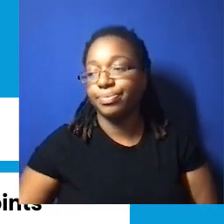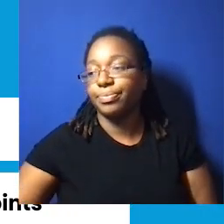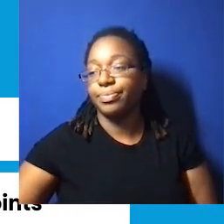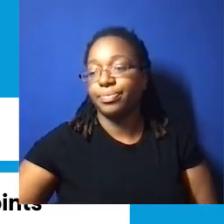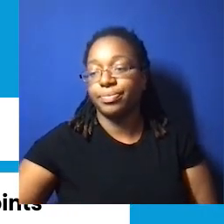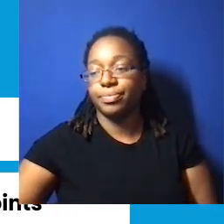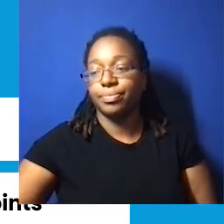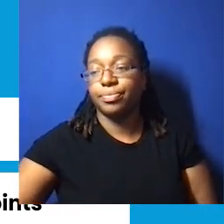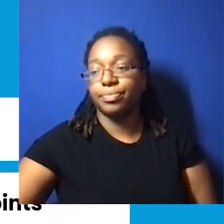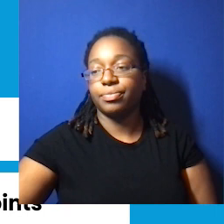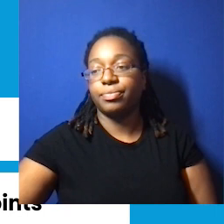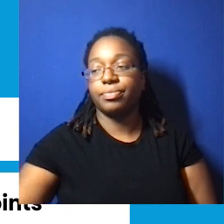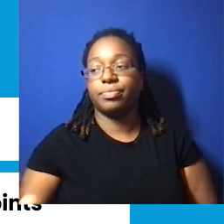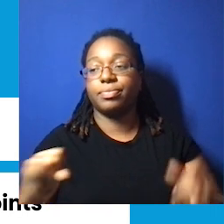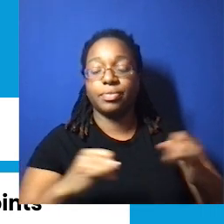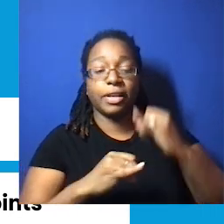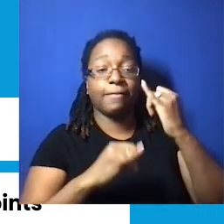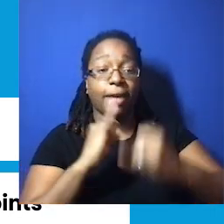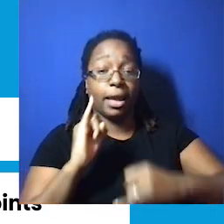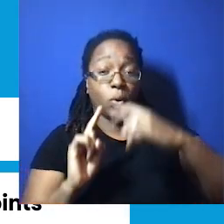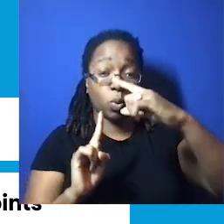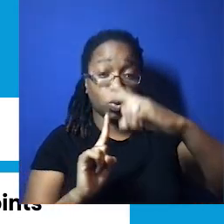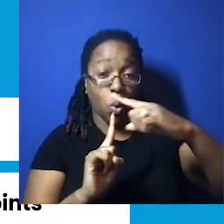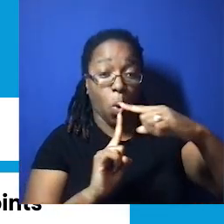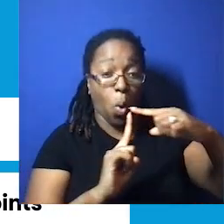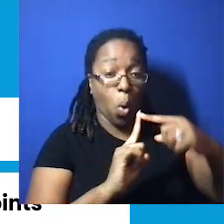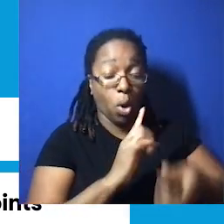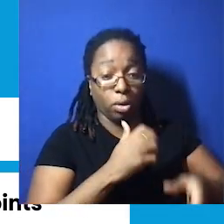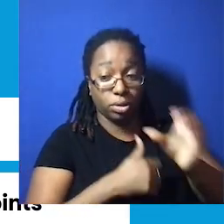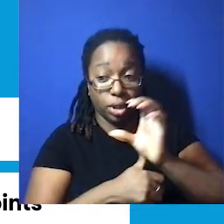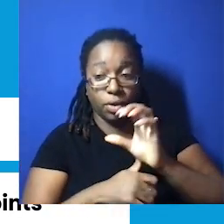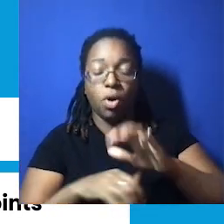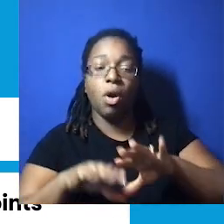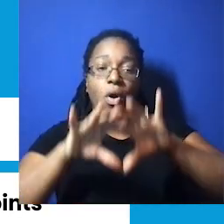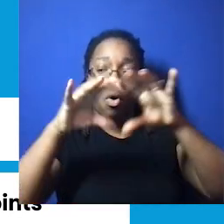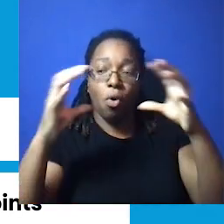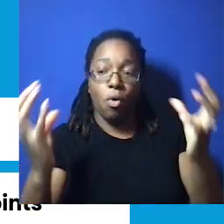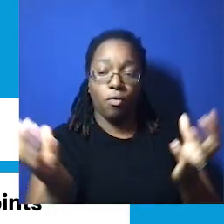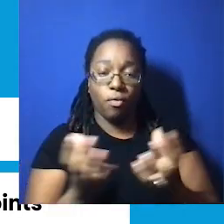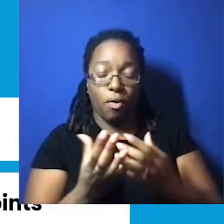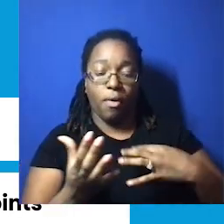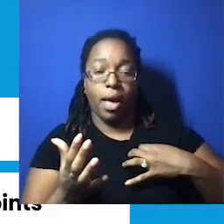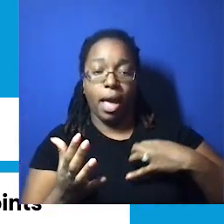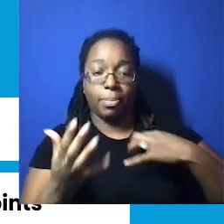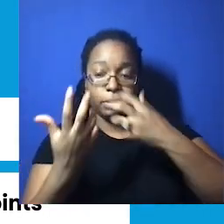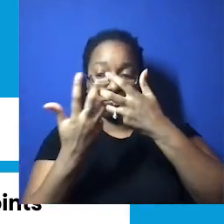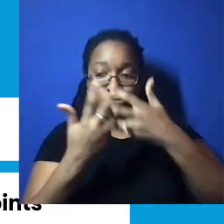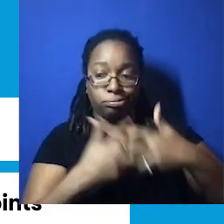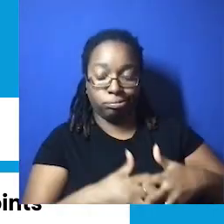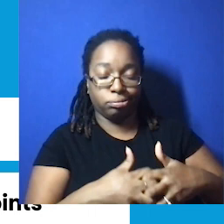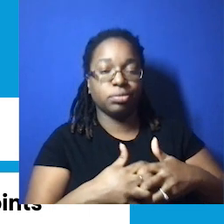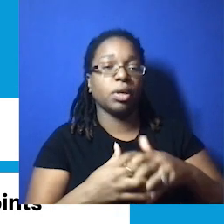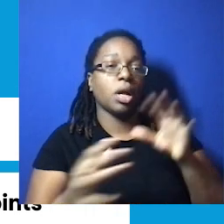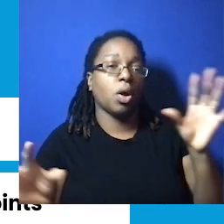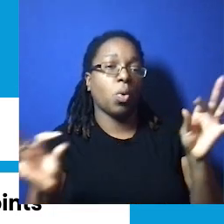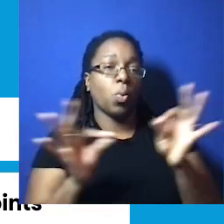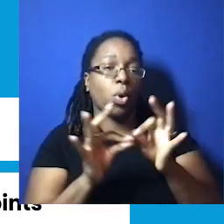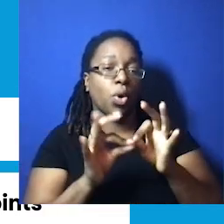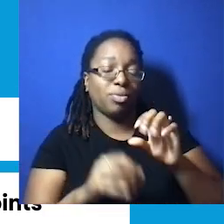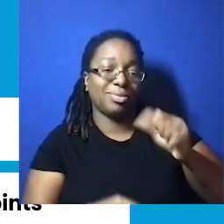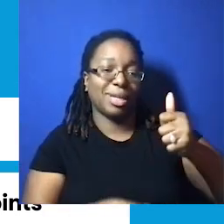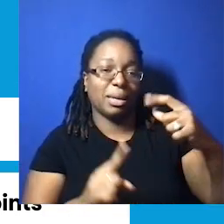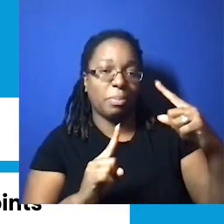And then the final scoring criteria is just the overall application cohesion, which is worth 10 points total. And so